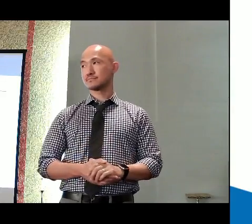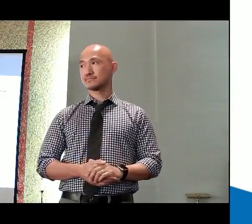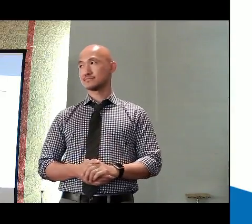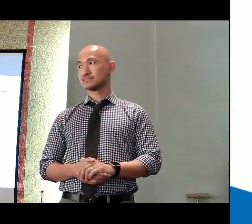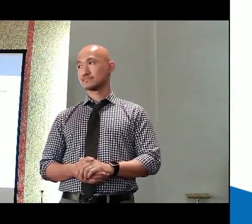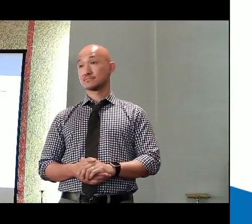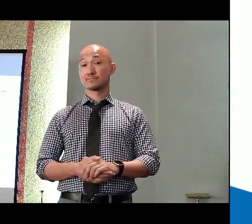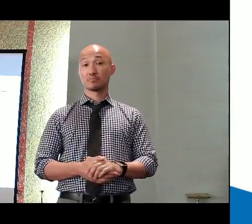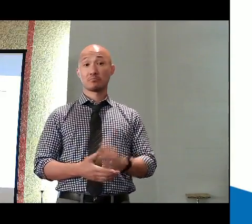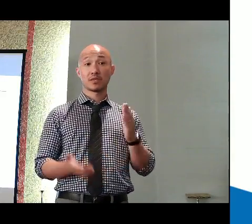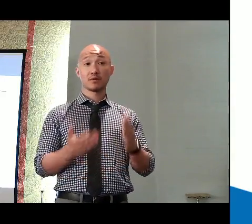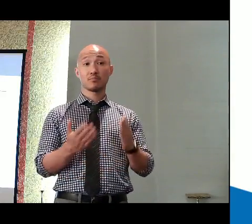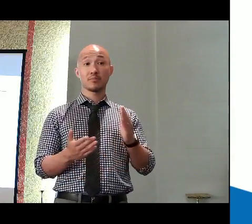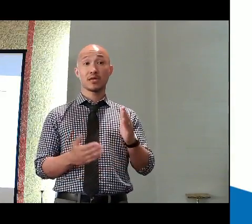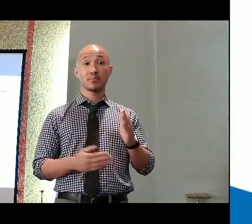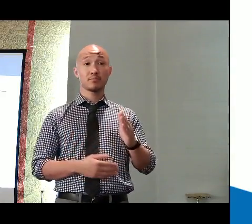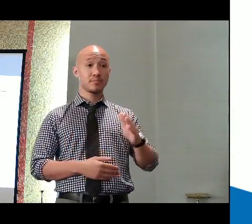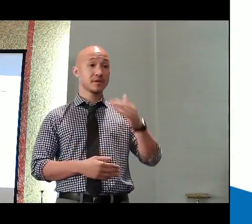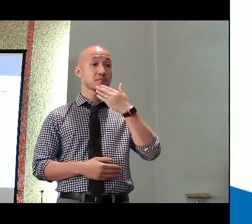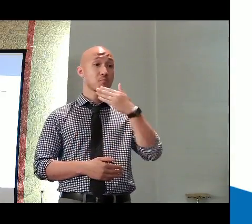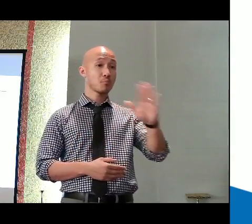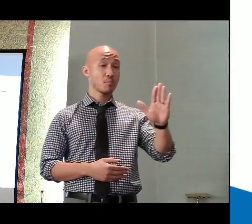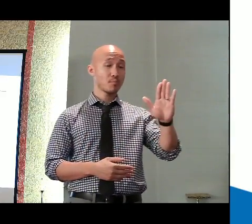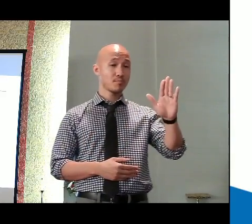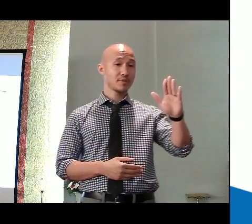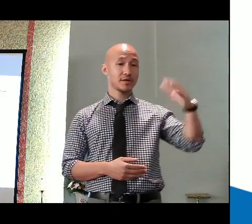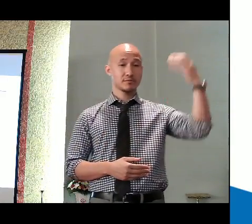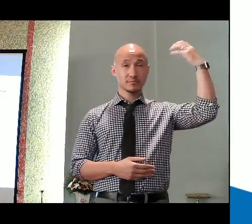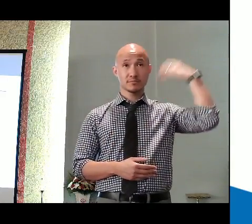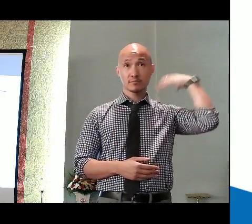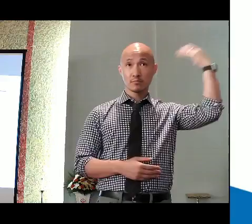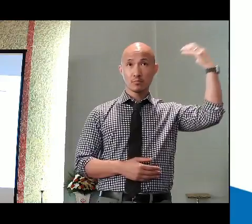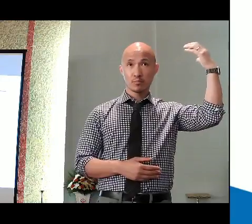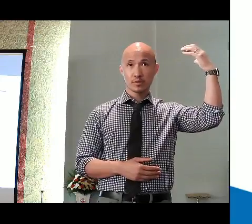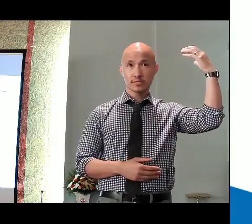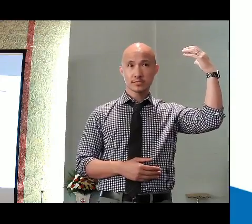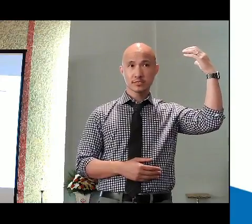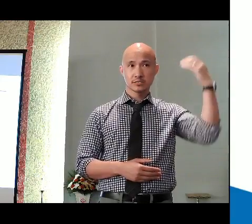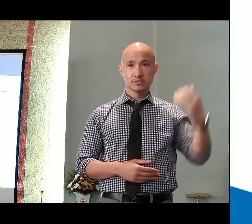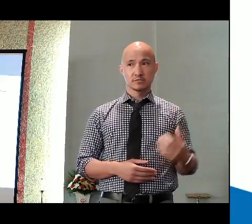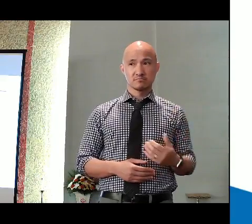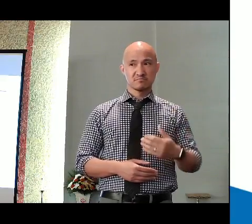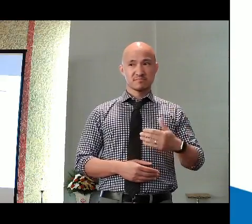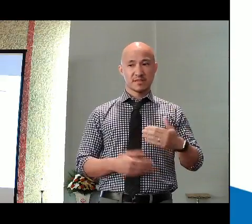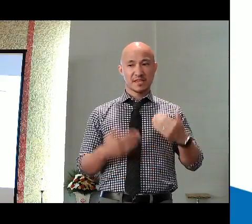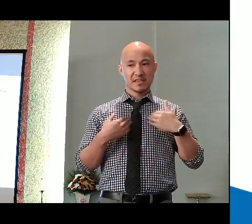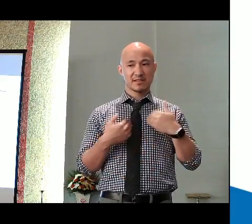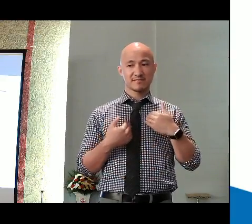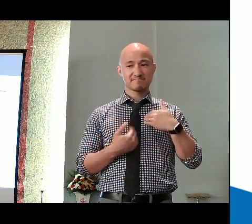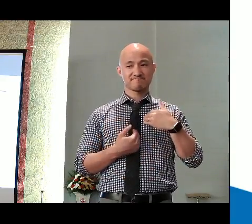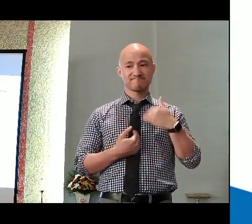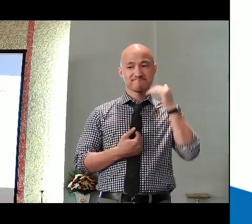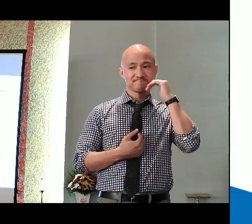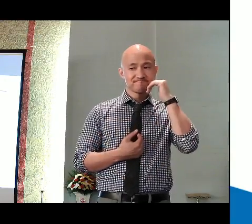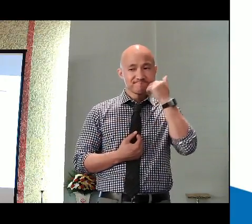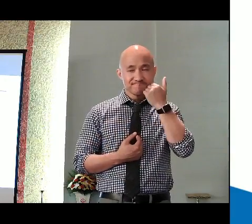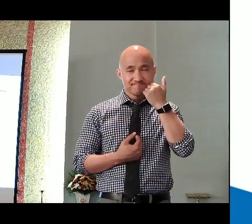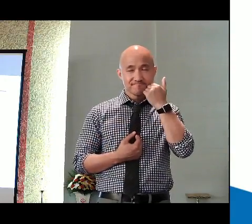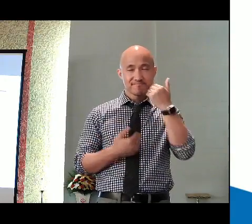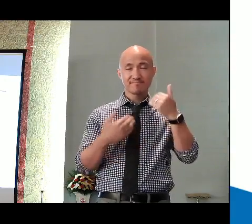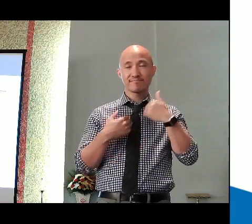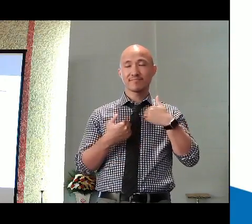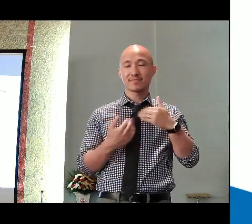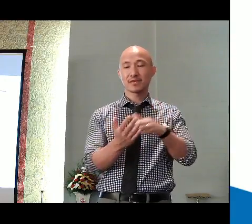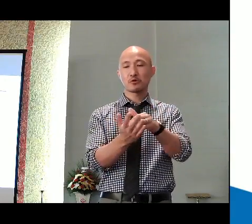have insecurity issues, and he might tell this guy that looks like the Hulk, well, go do this, go get me a cup of coffee, and try to, you know, do all kinds of things because